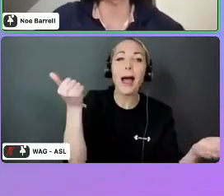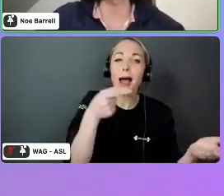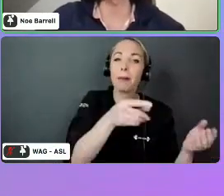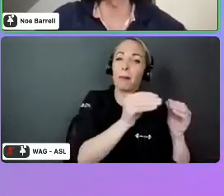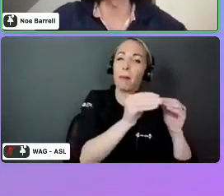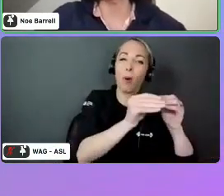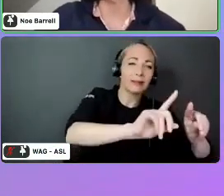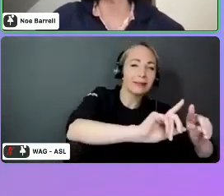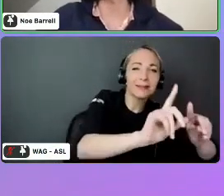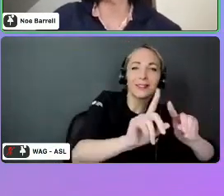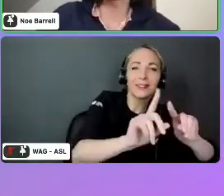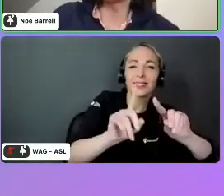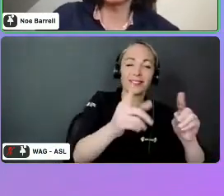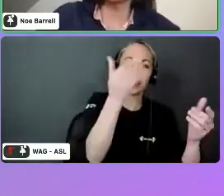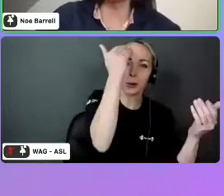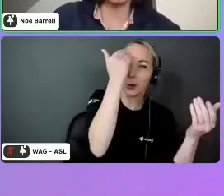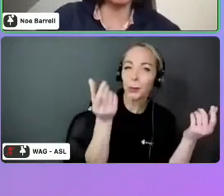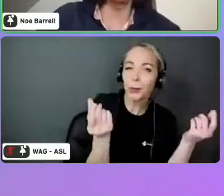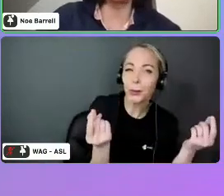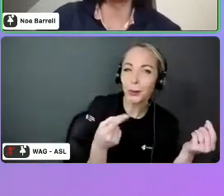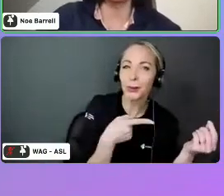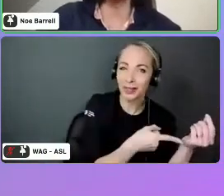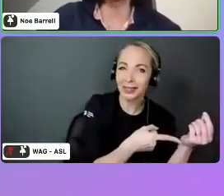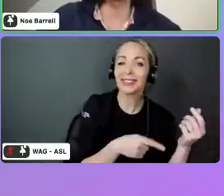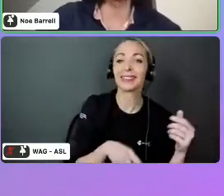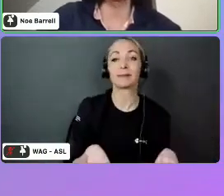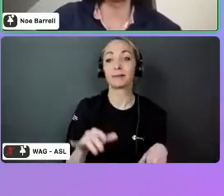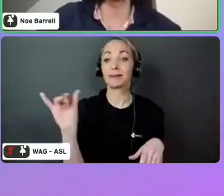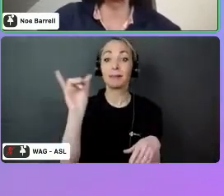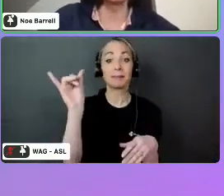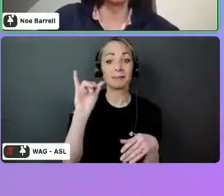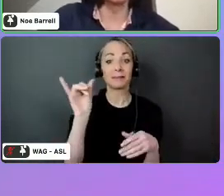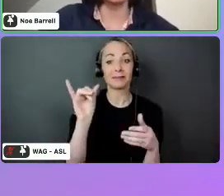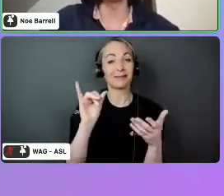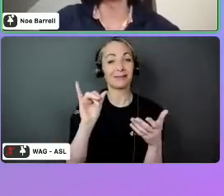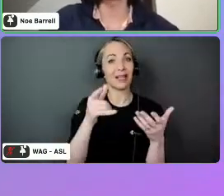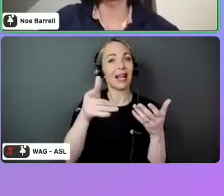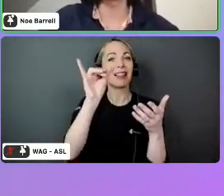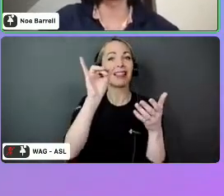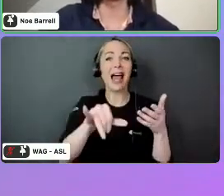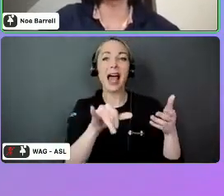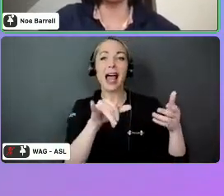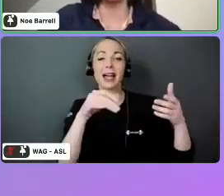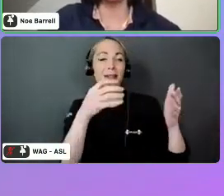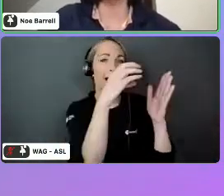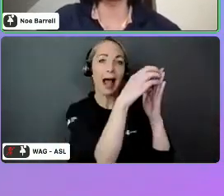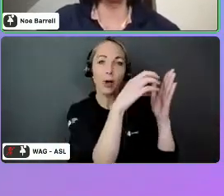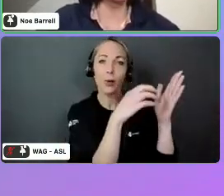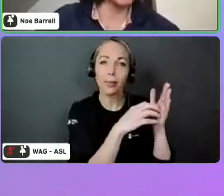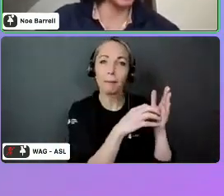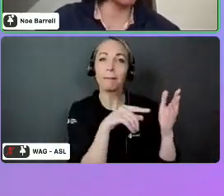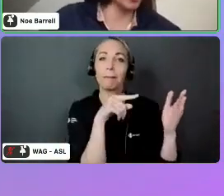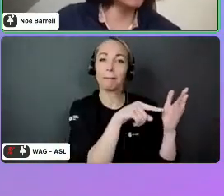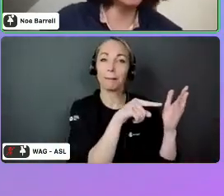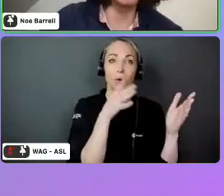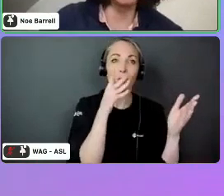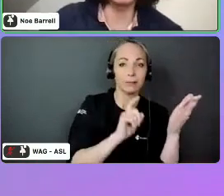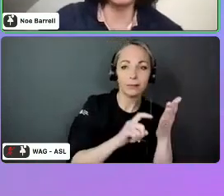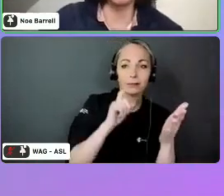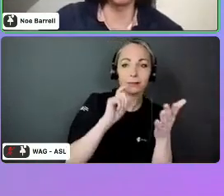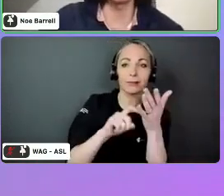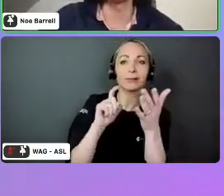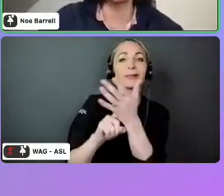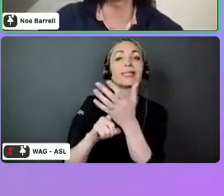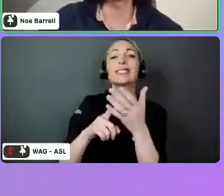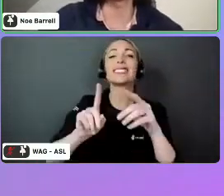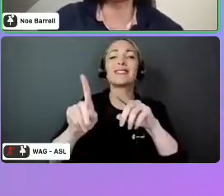specifically works. I mentioned that it considers objects relative to one another. So we do this by actually including a module in